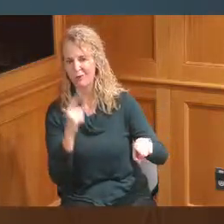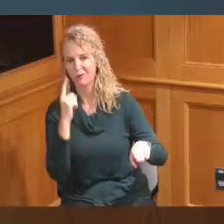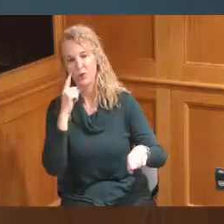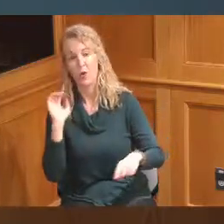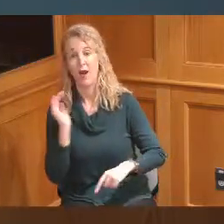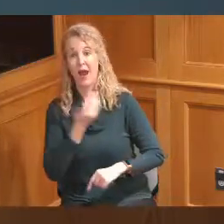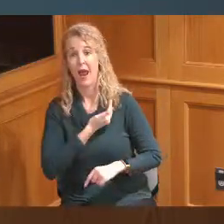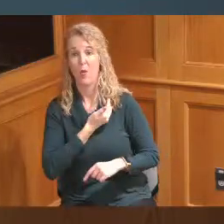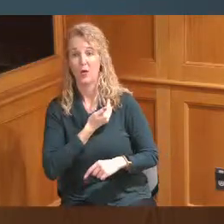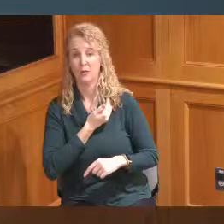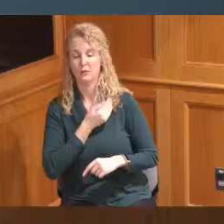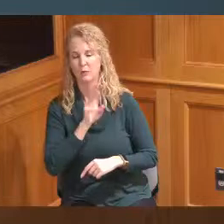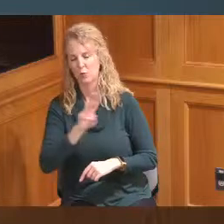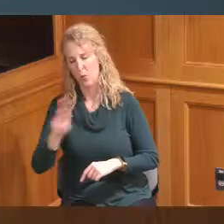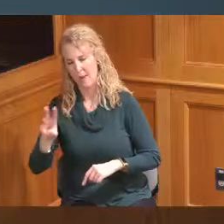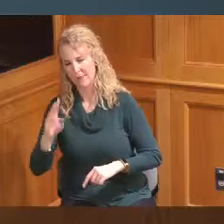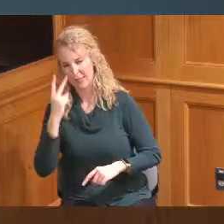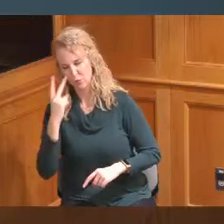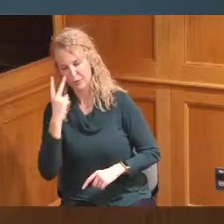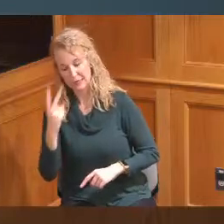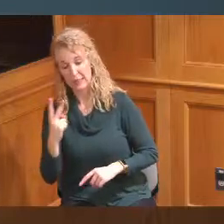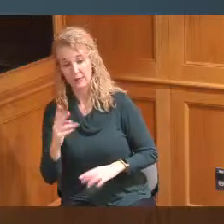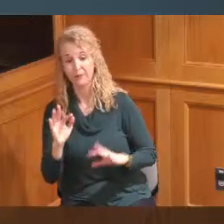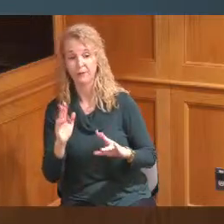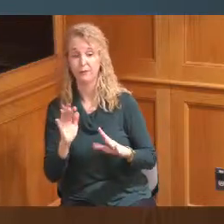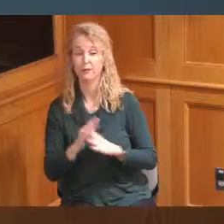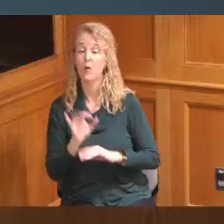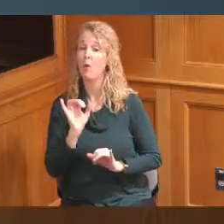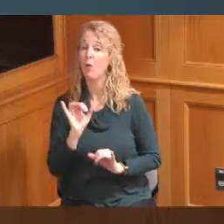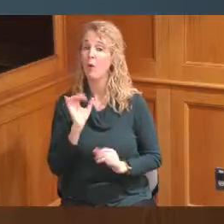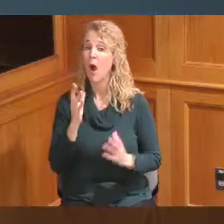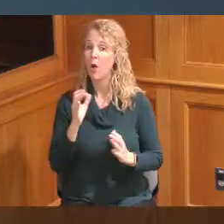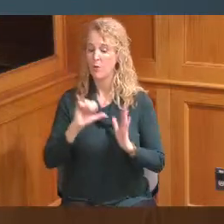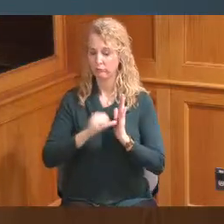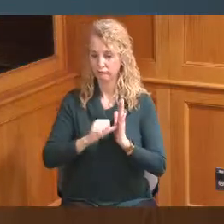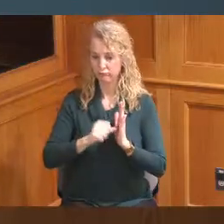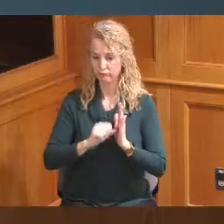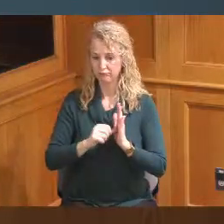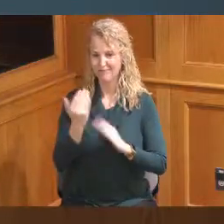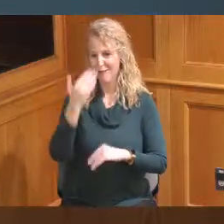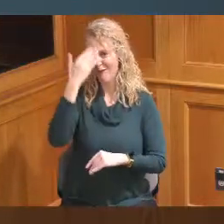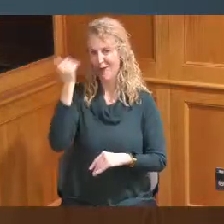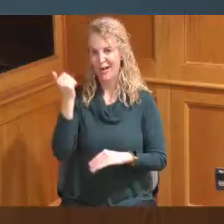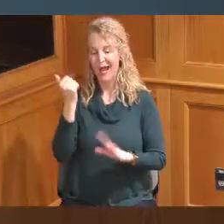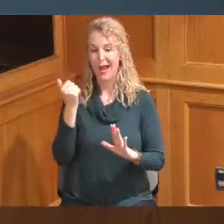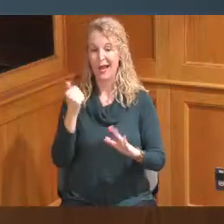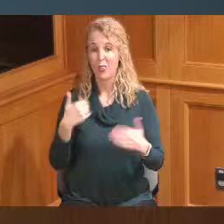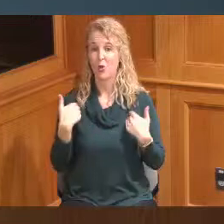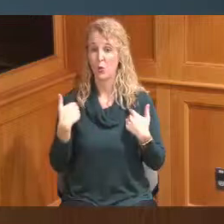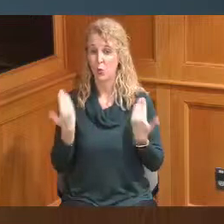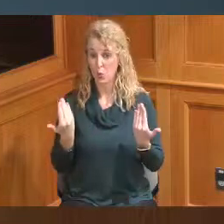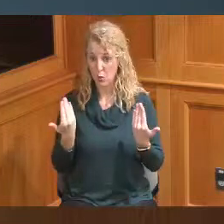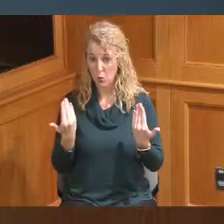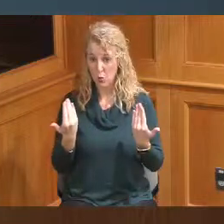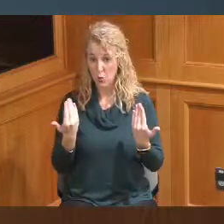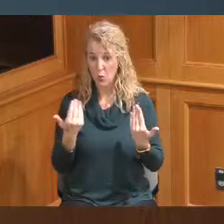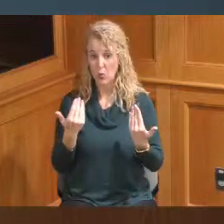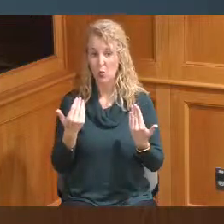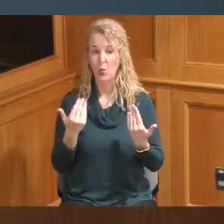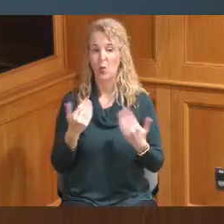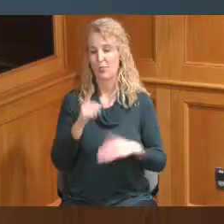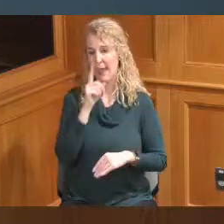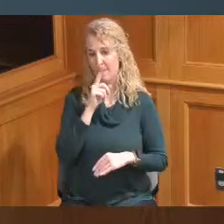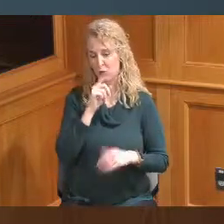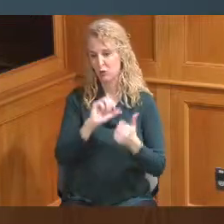our website. I also wanted to highlight, I forgot to highlight the youth amateur